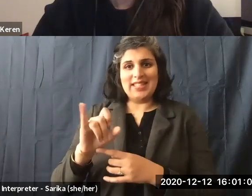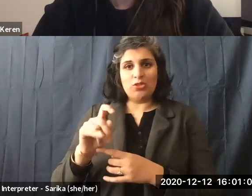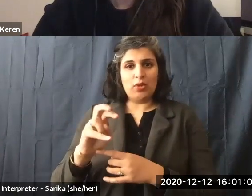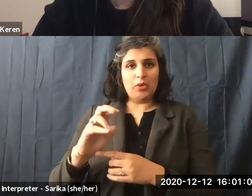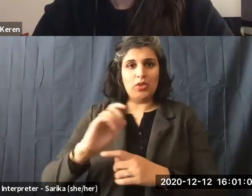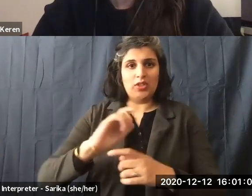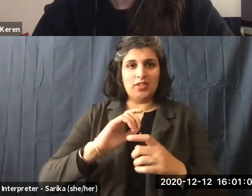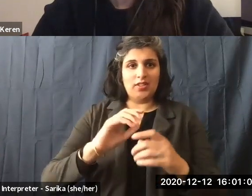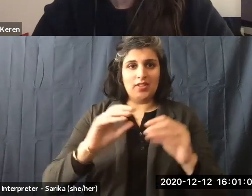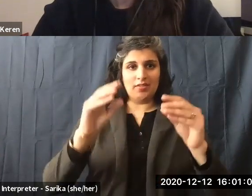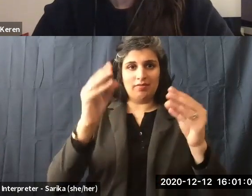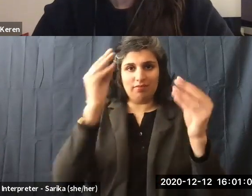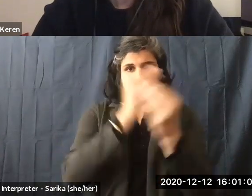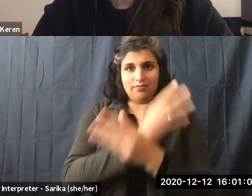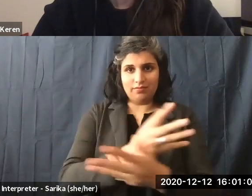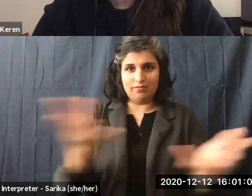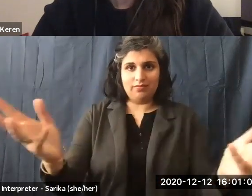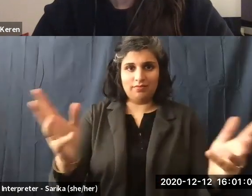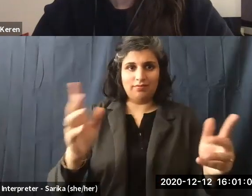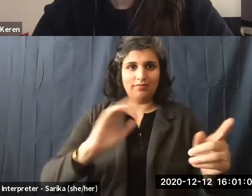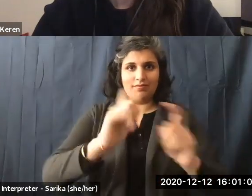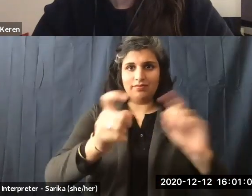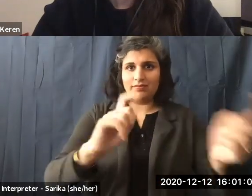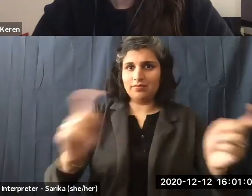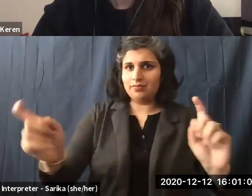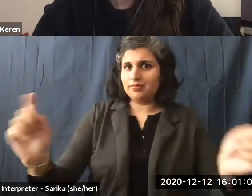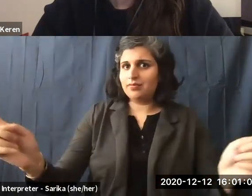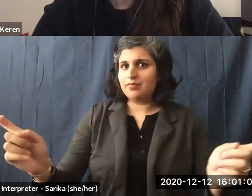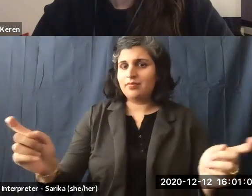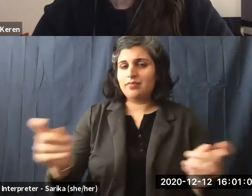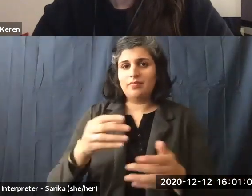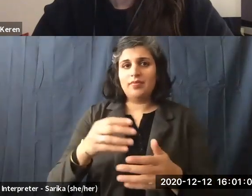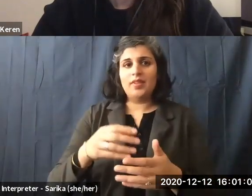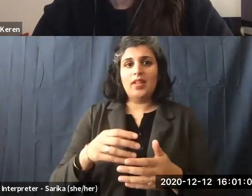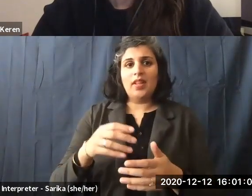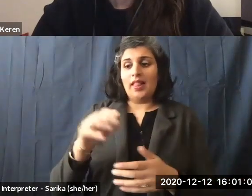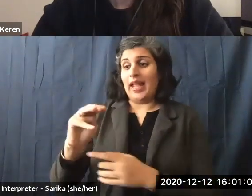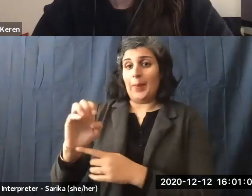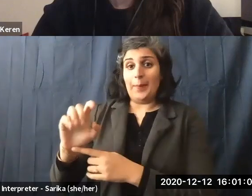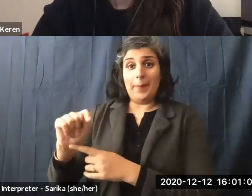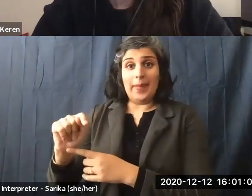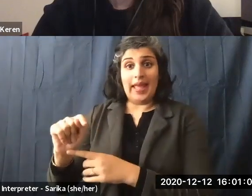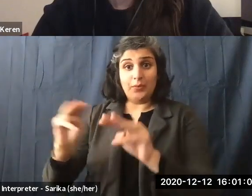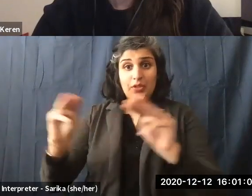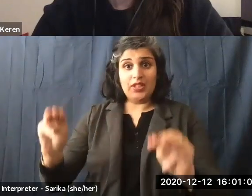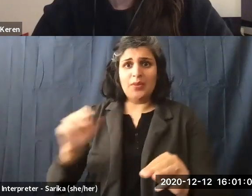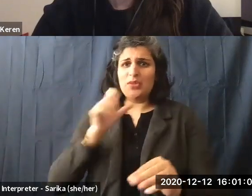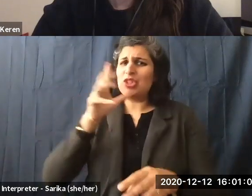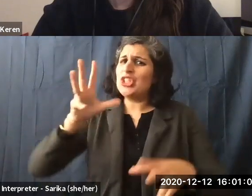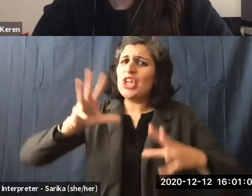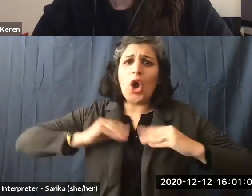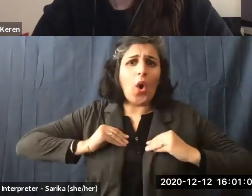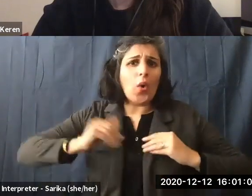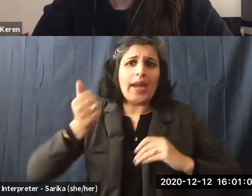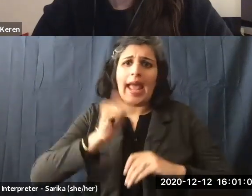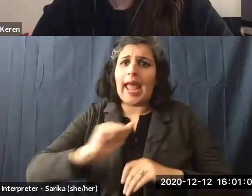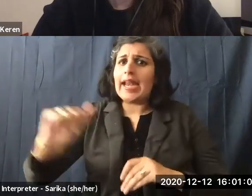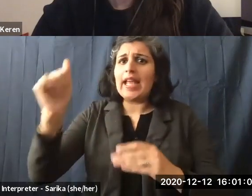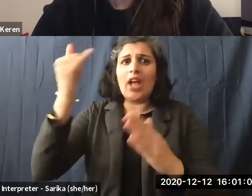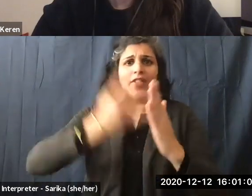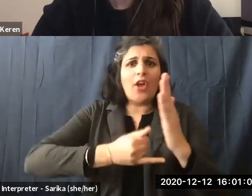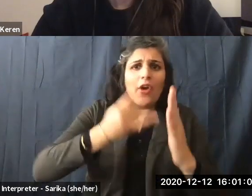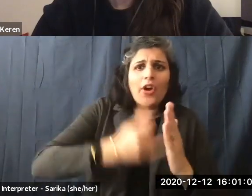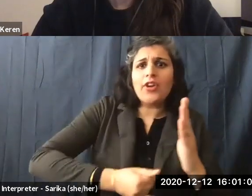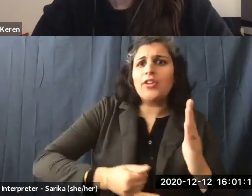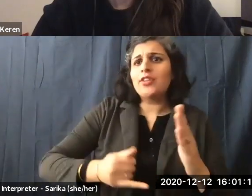um, like, I don't think the Mets should own any of that on any of the artifacts or